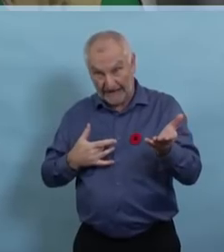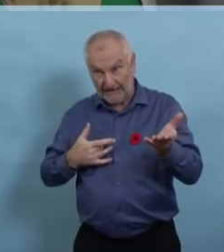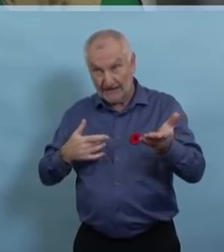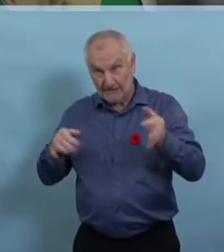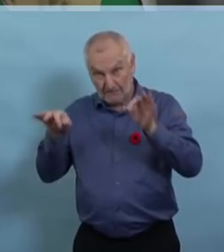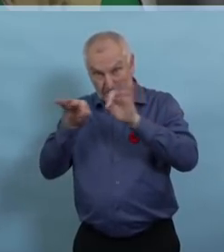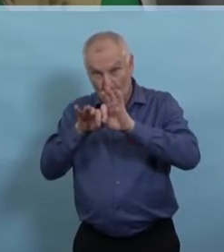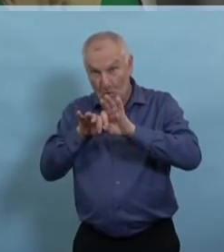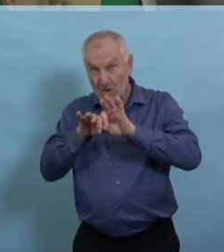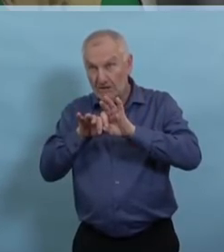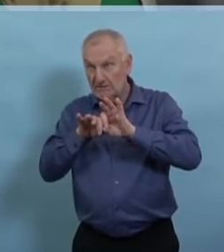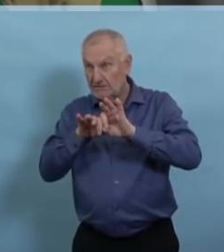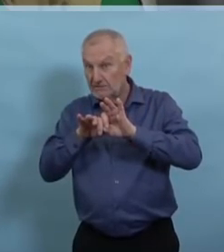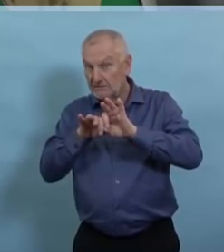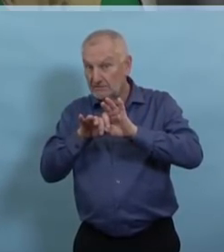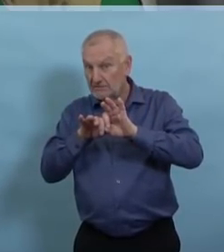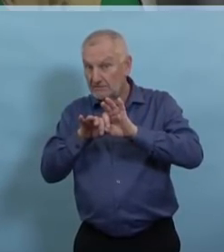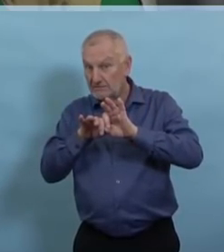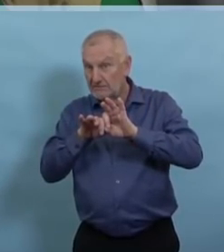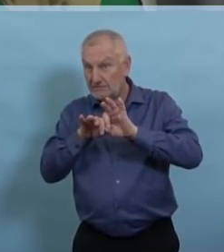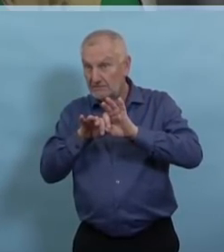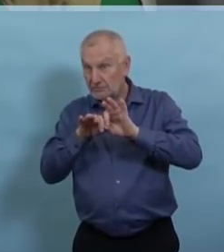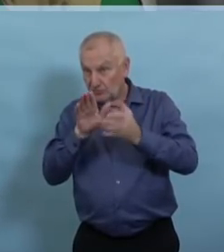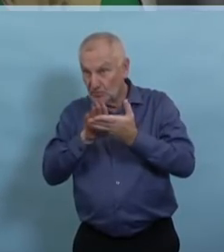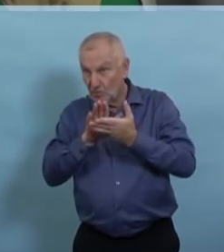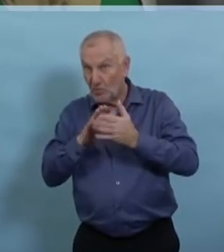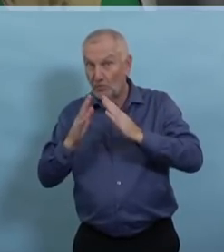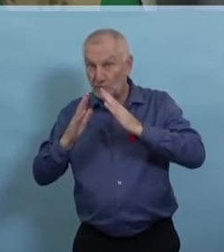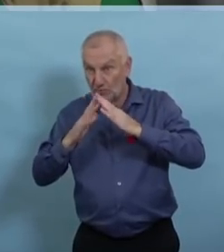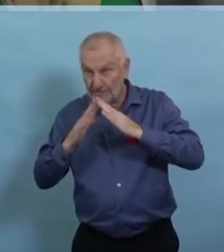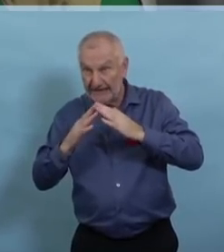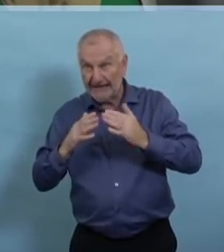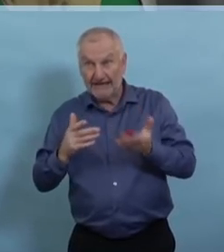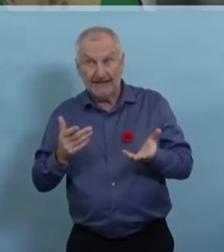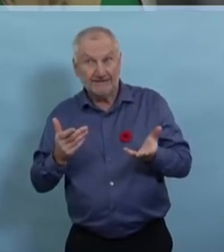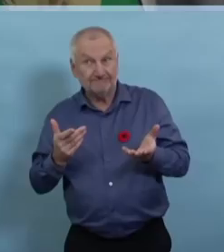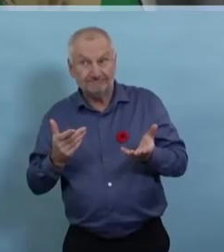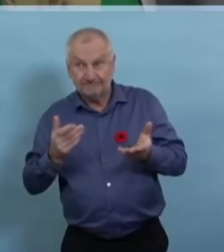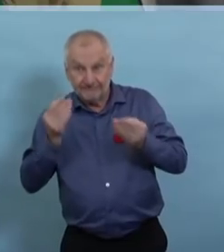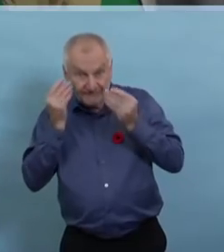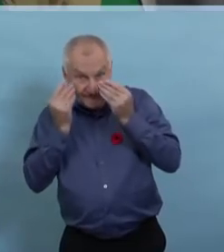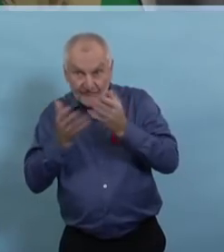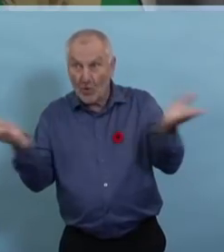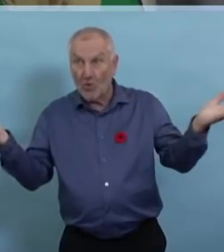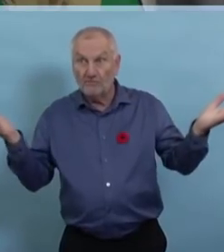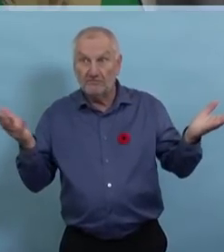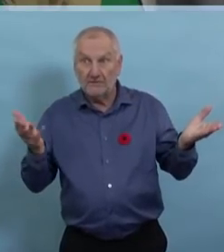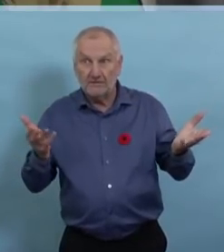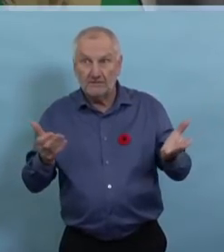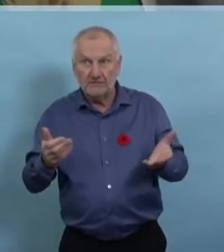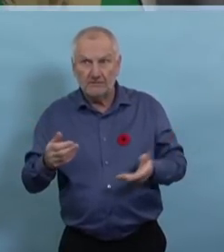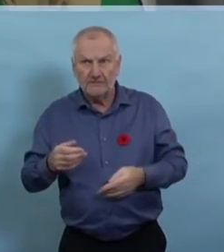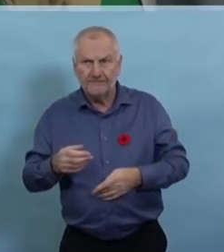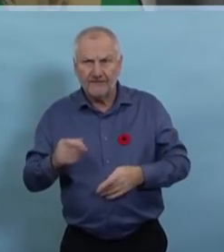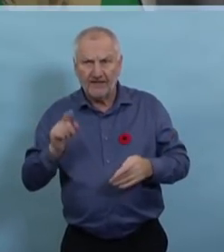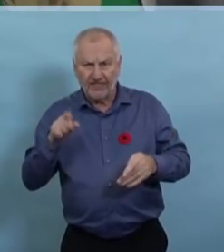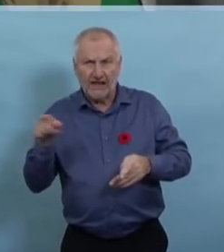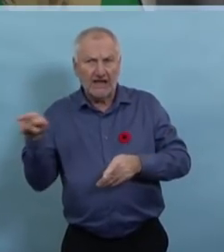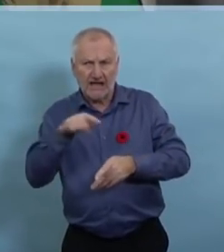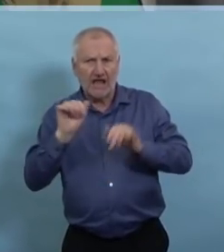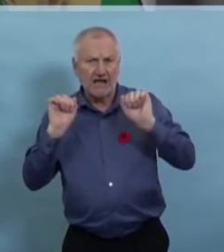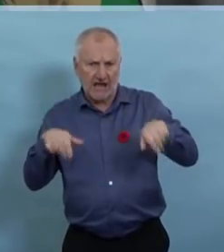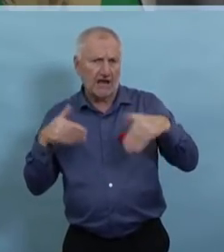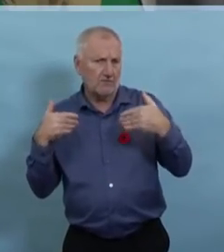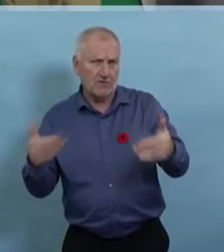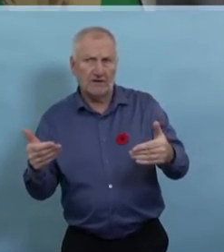provide that information to their school community, they have the ability to do that. recognizing that it's a difficult